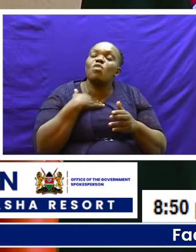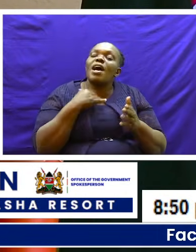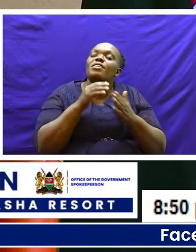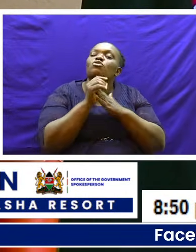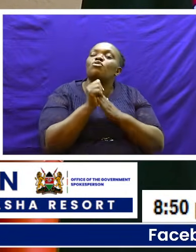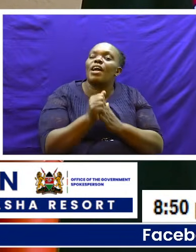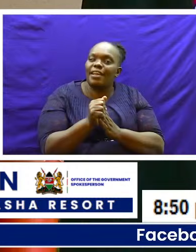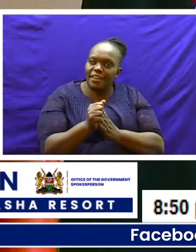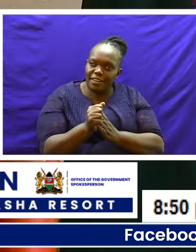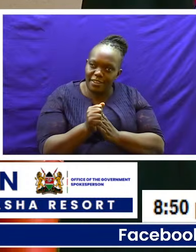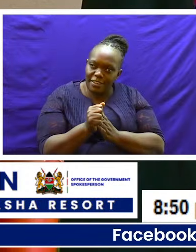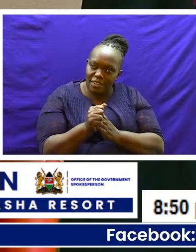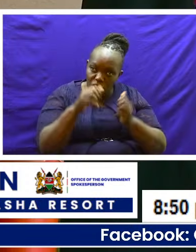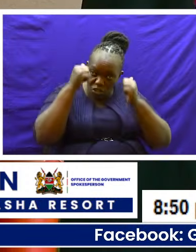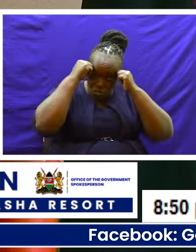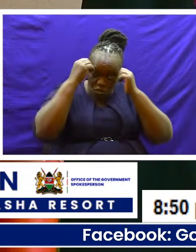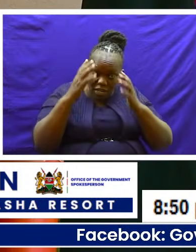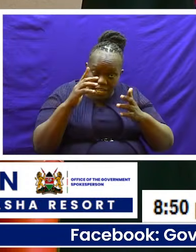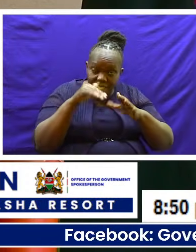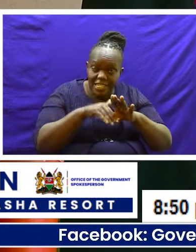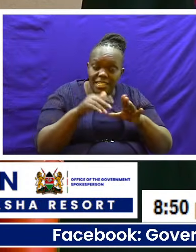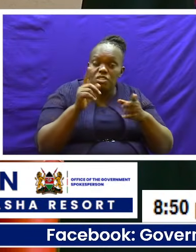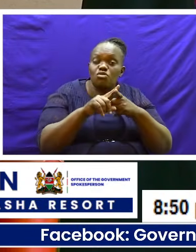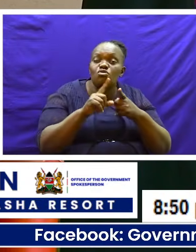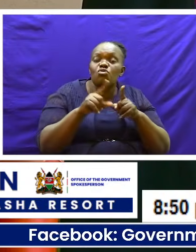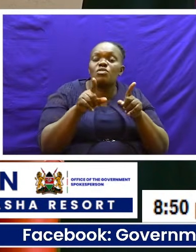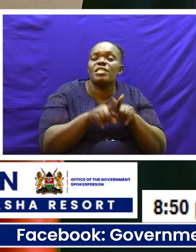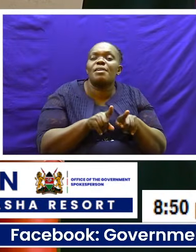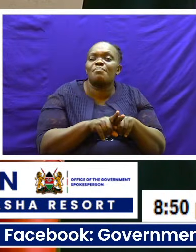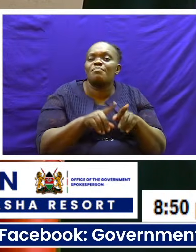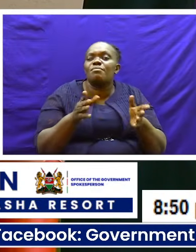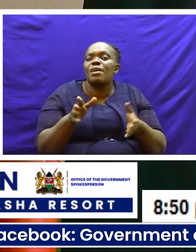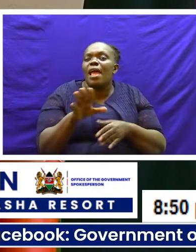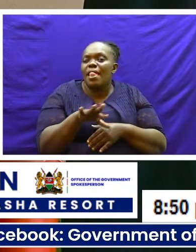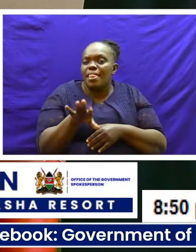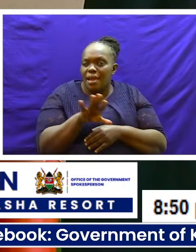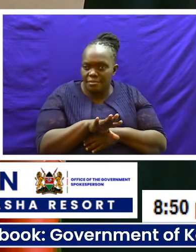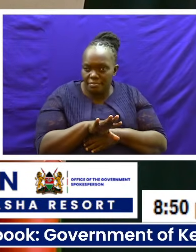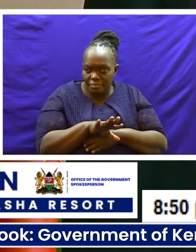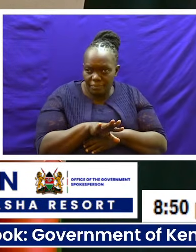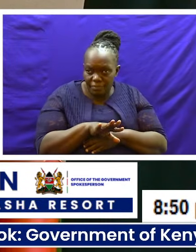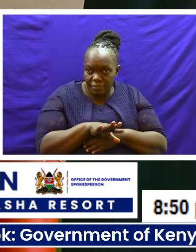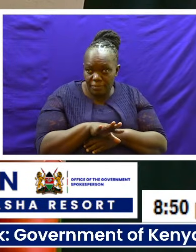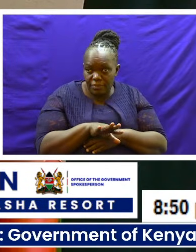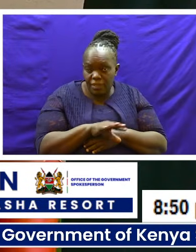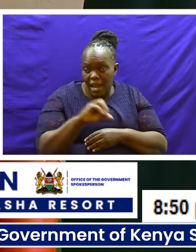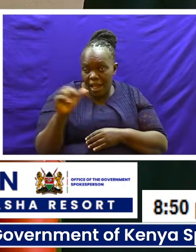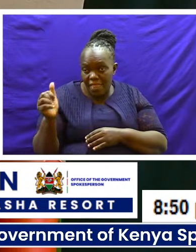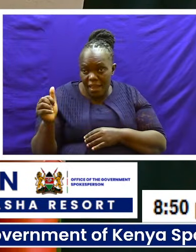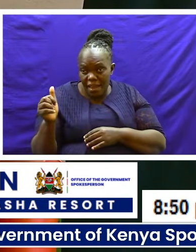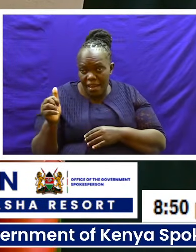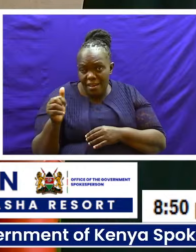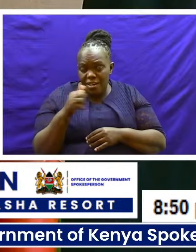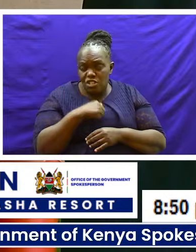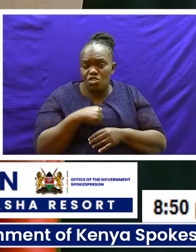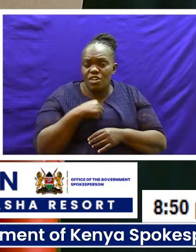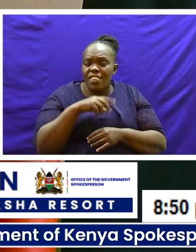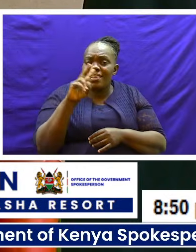guide students into. In terms of the other one, sorry, the second